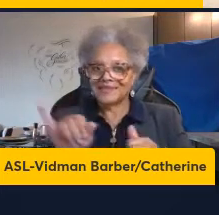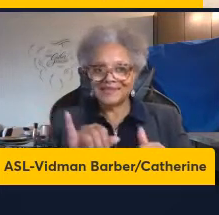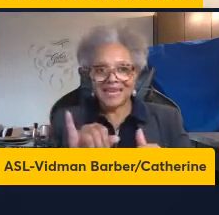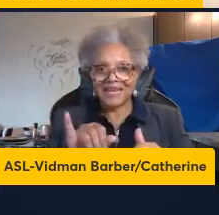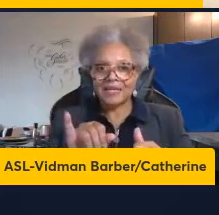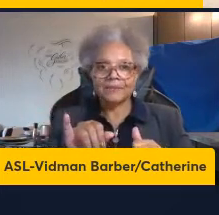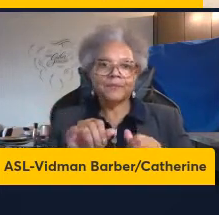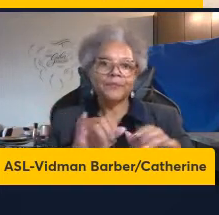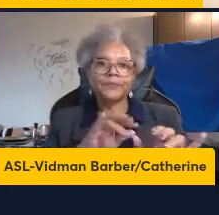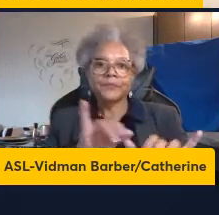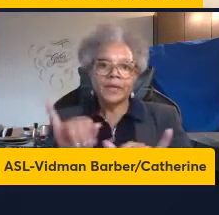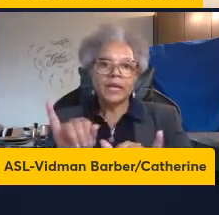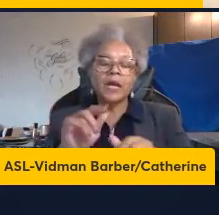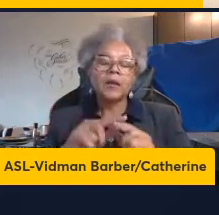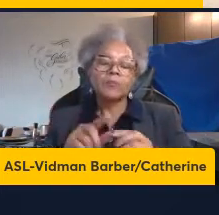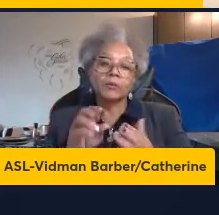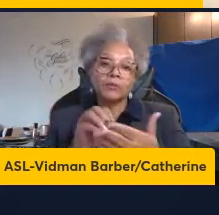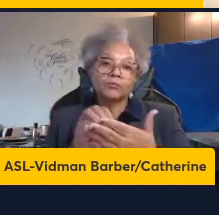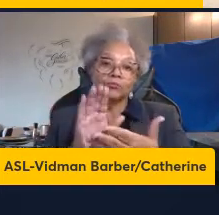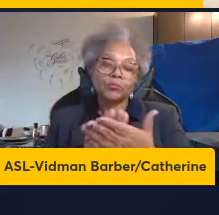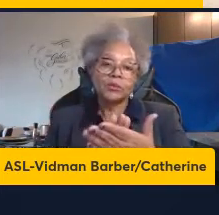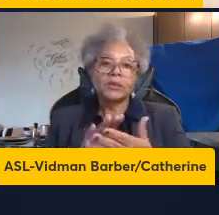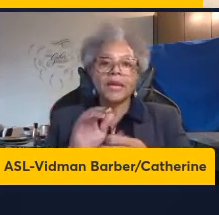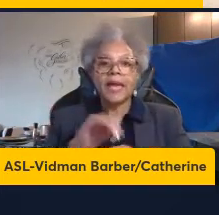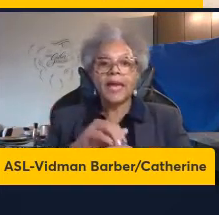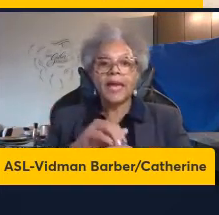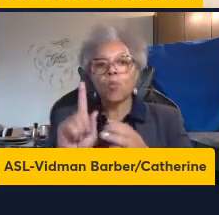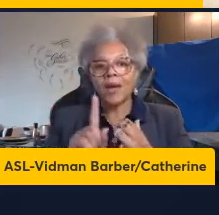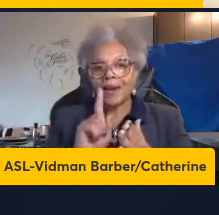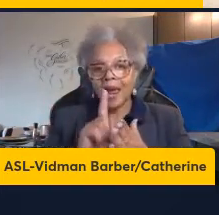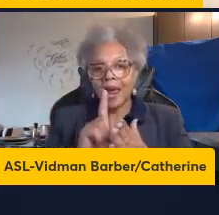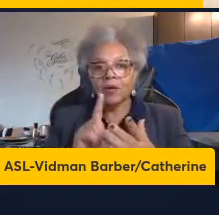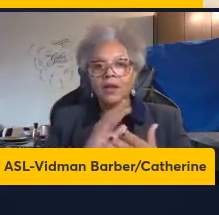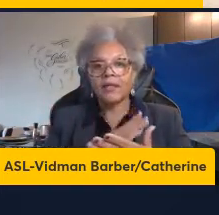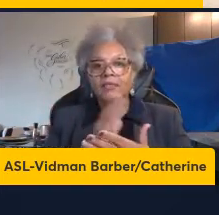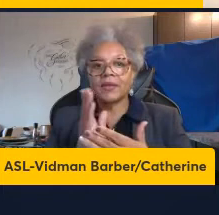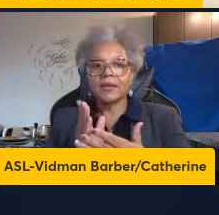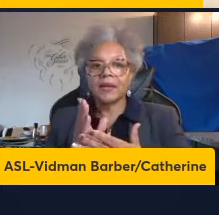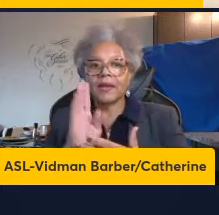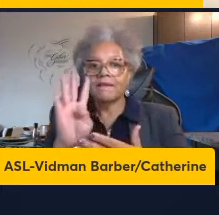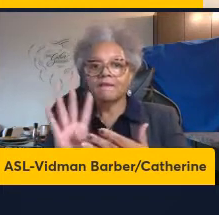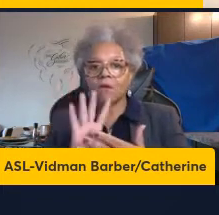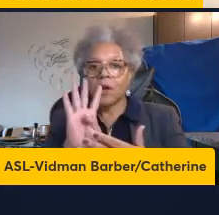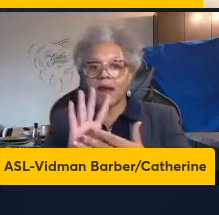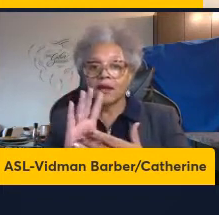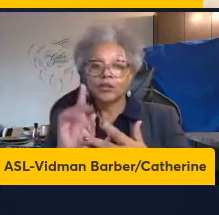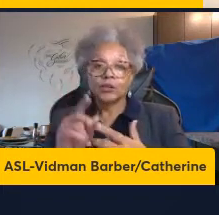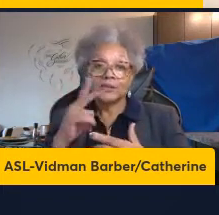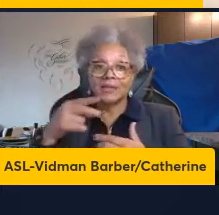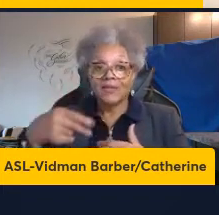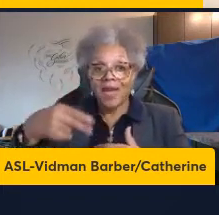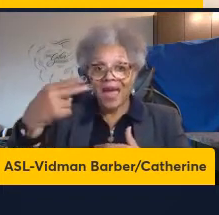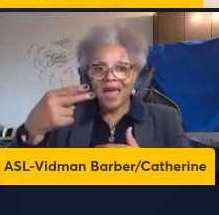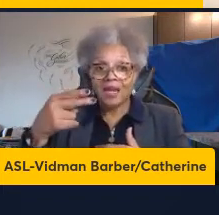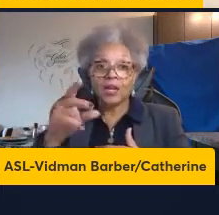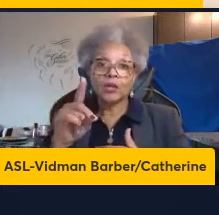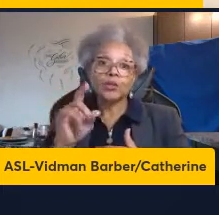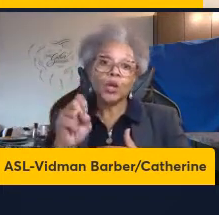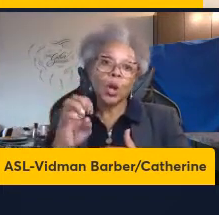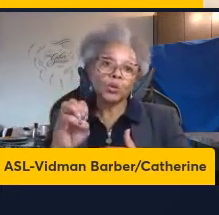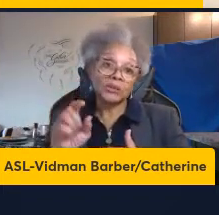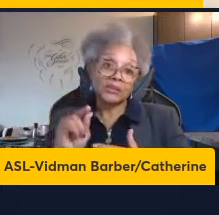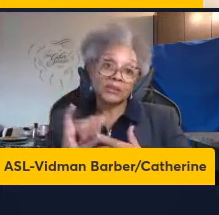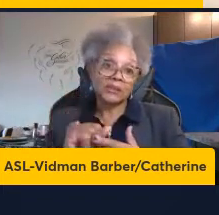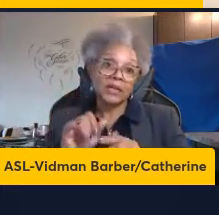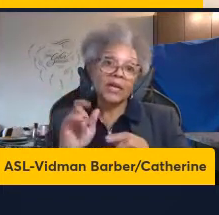the response at 1 hour and 4 hour. And you can see at these higher doses, the potentiated phase